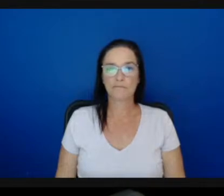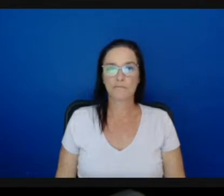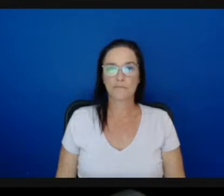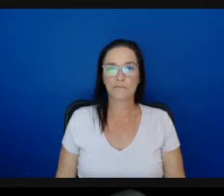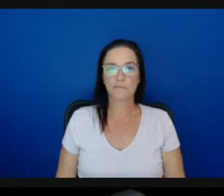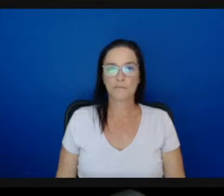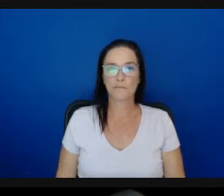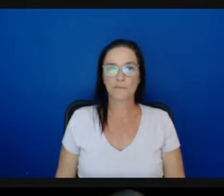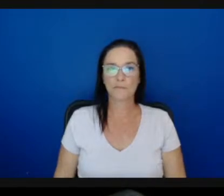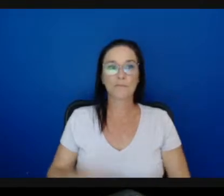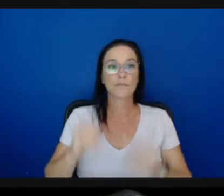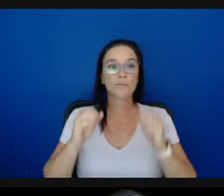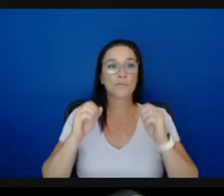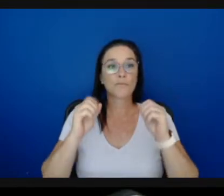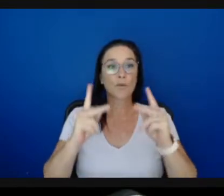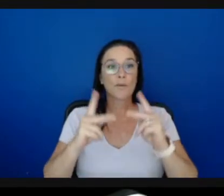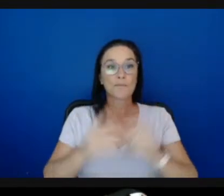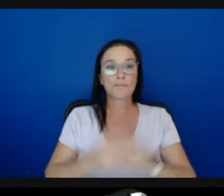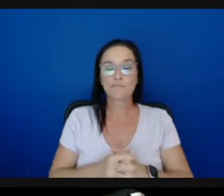Okay.